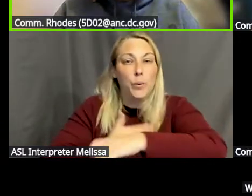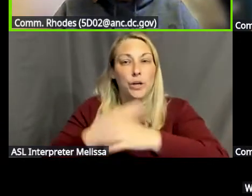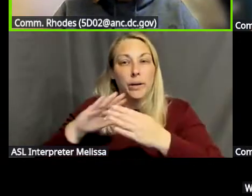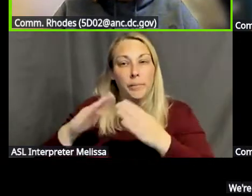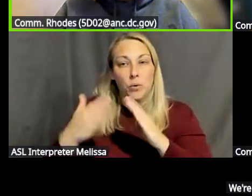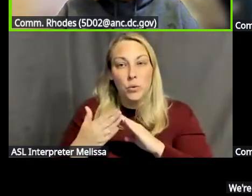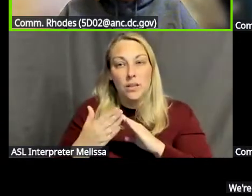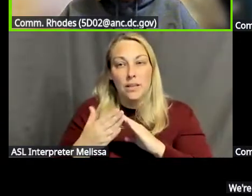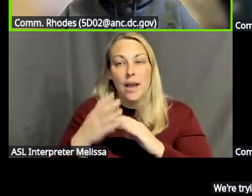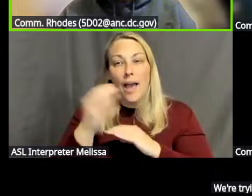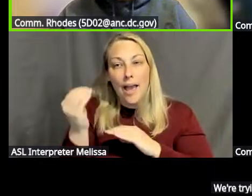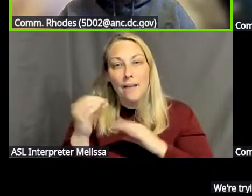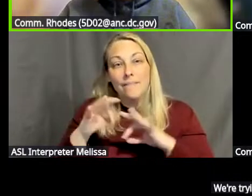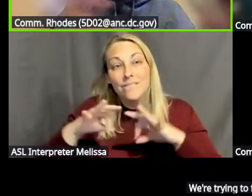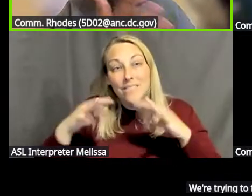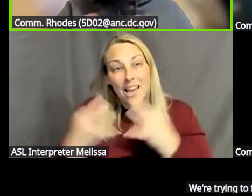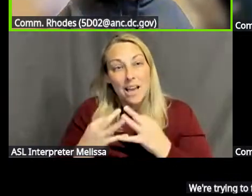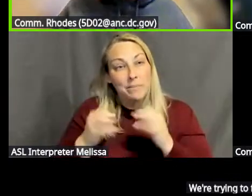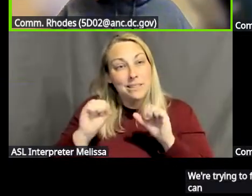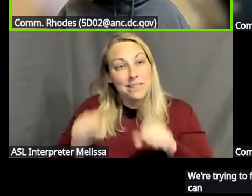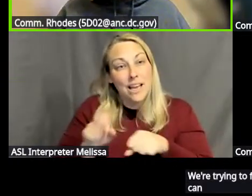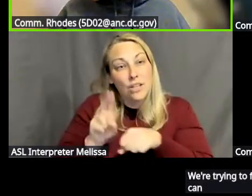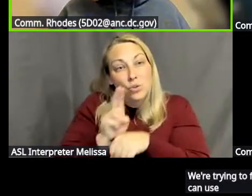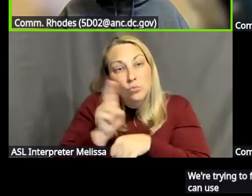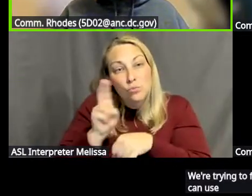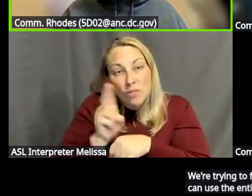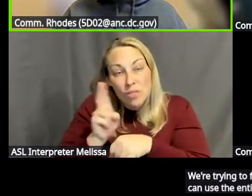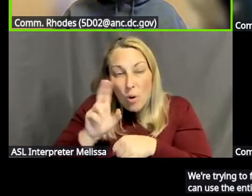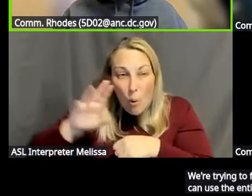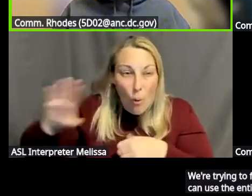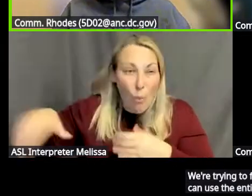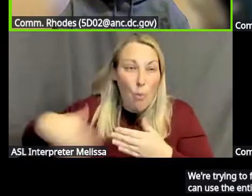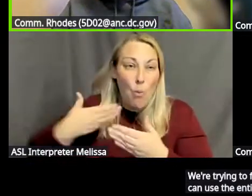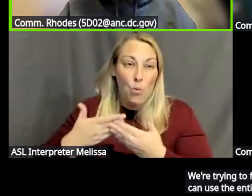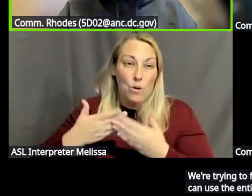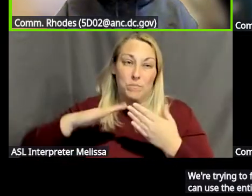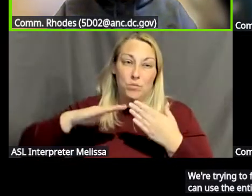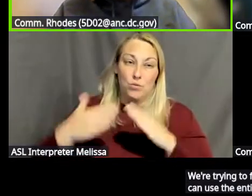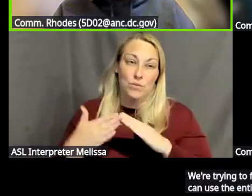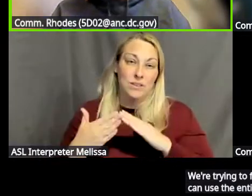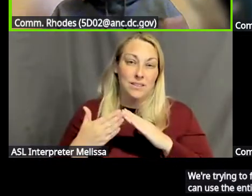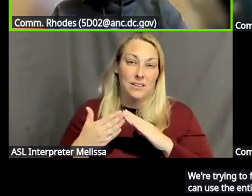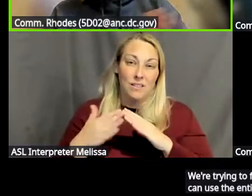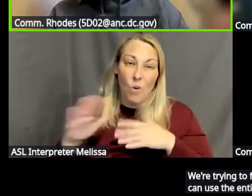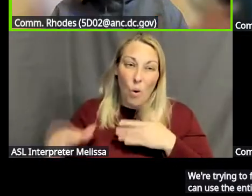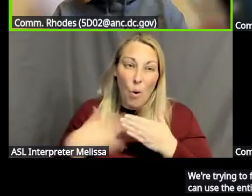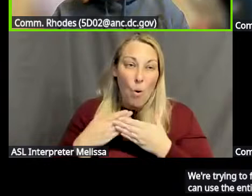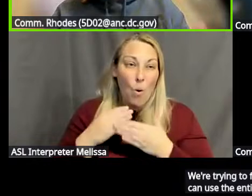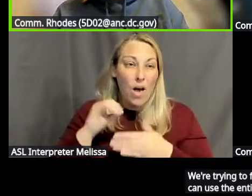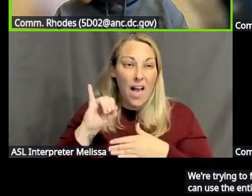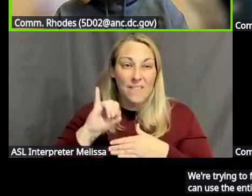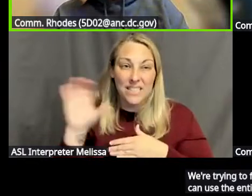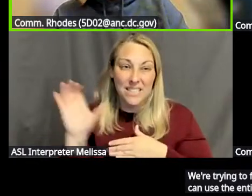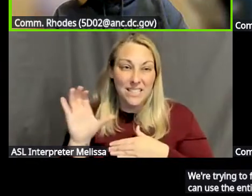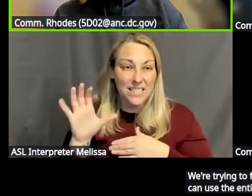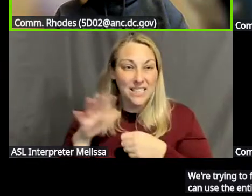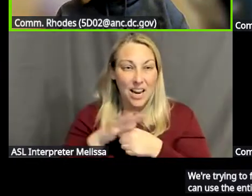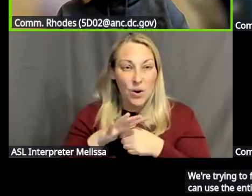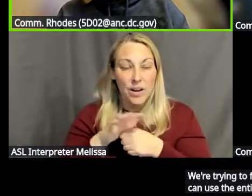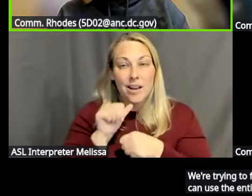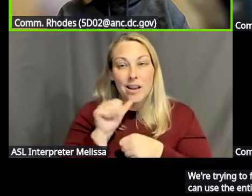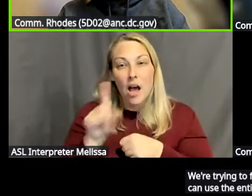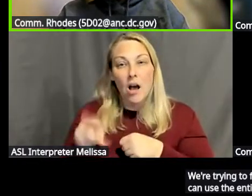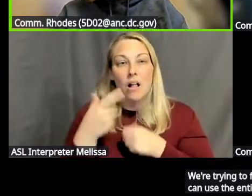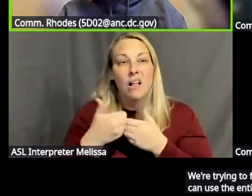the families can use the entire community of Ivy City and not just be separated to